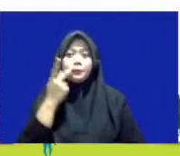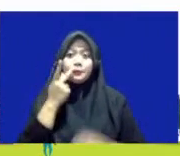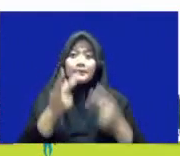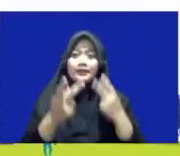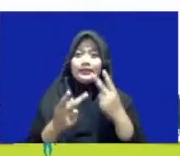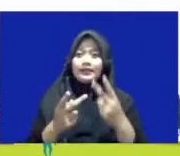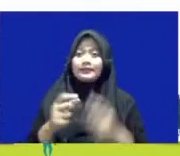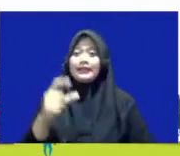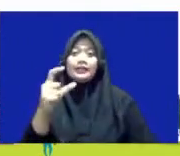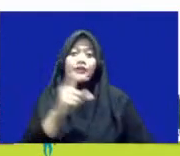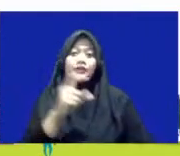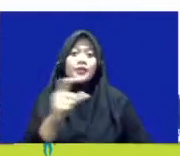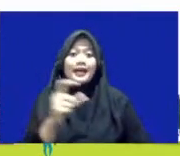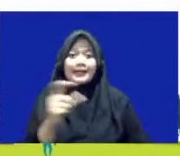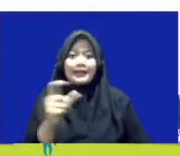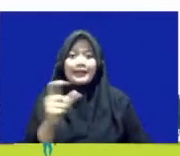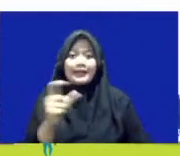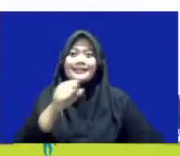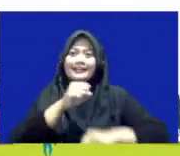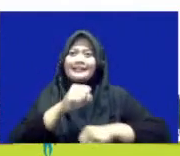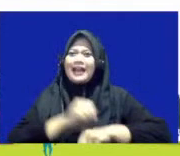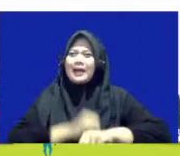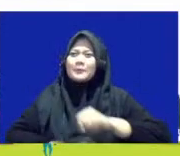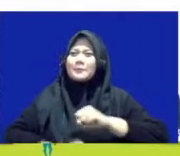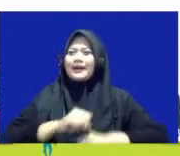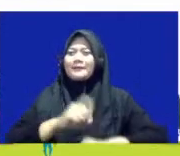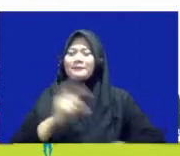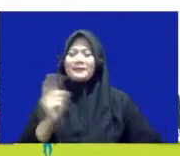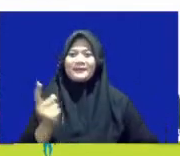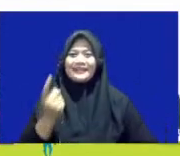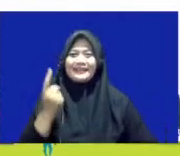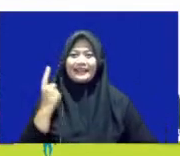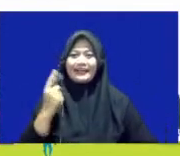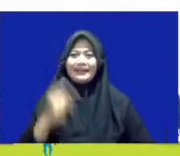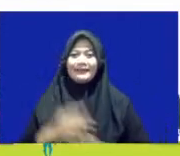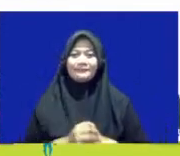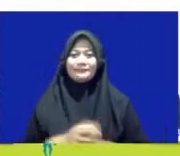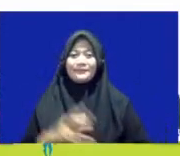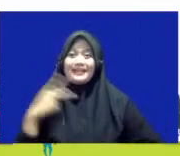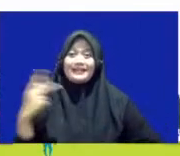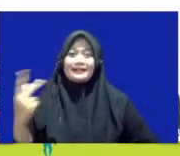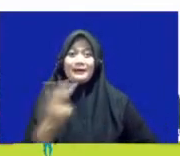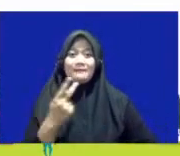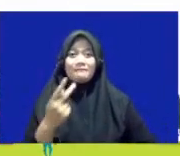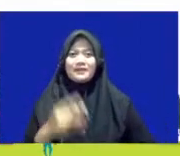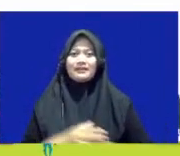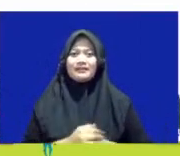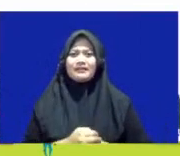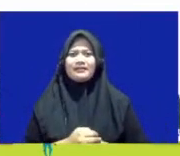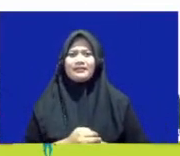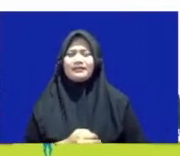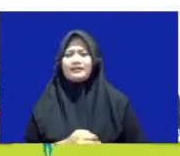guidance. We acknowledge WFP, Red Cross, Red Crescent, and other stakeholders,